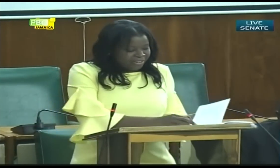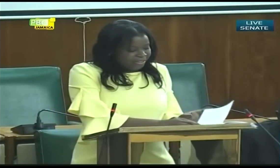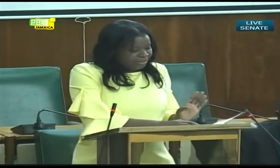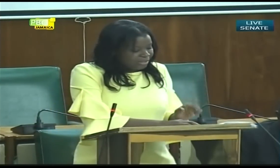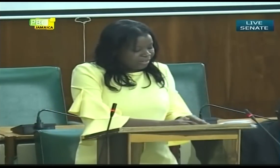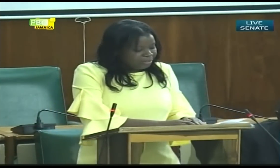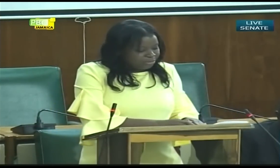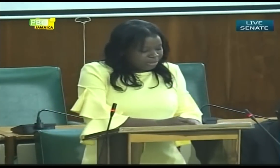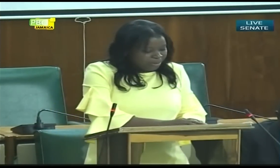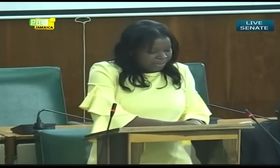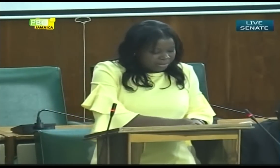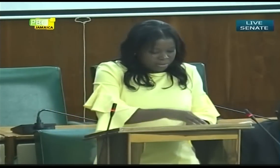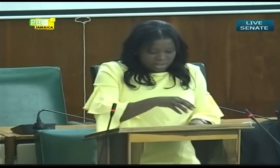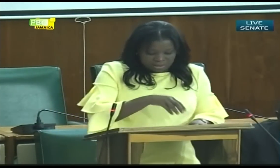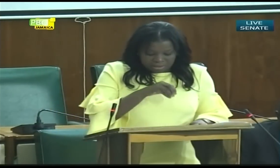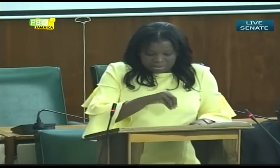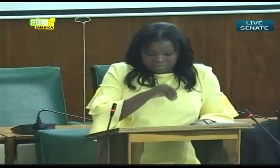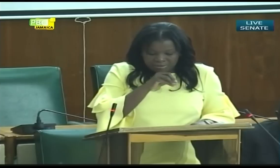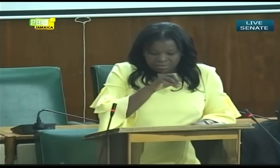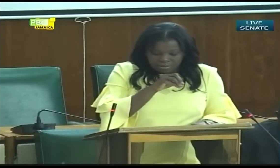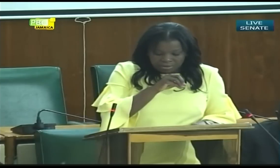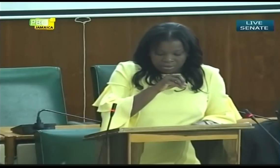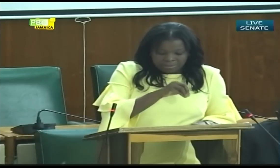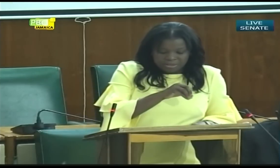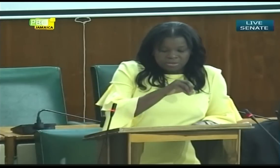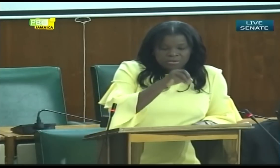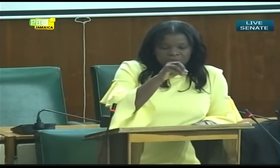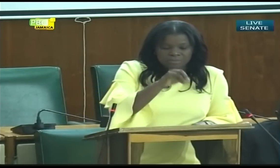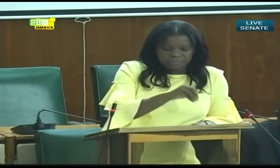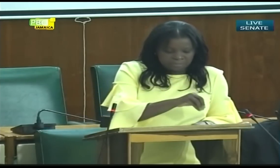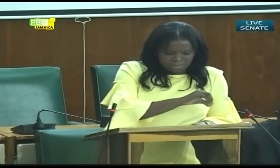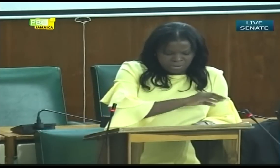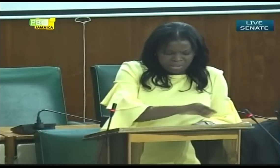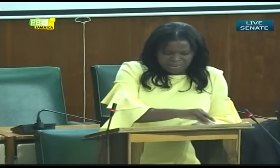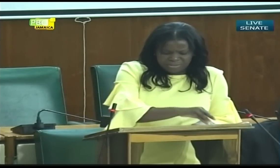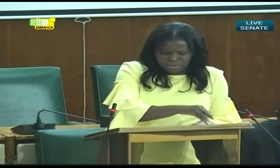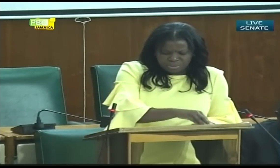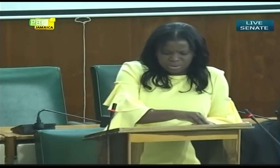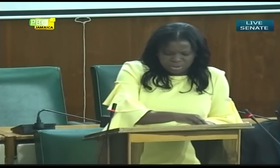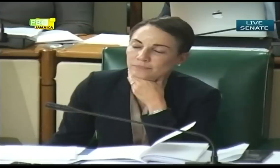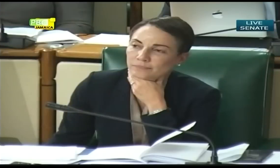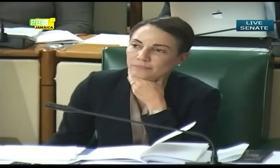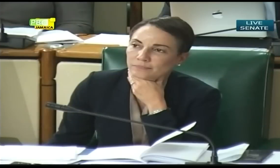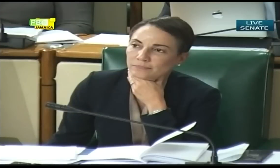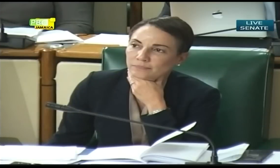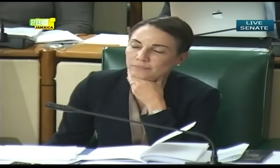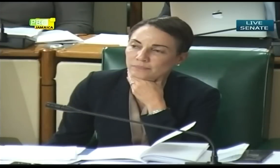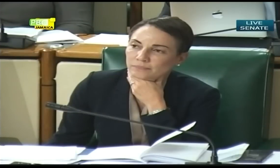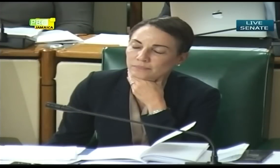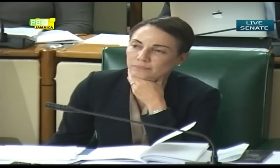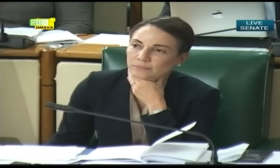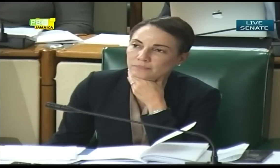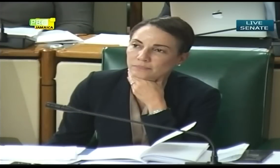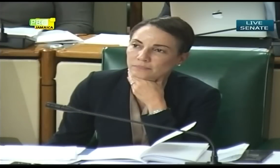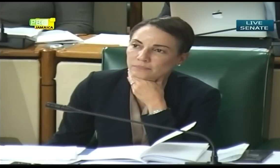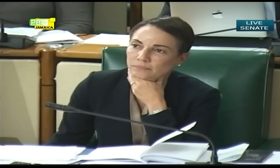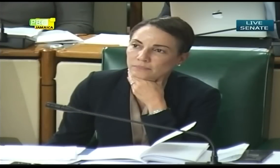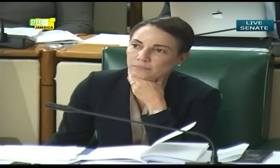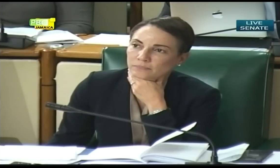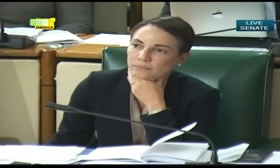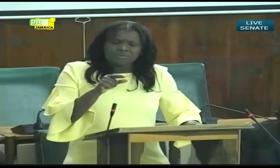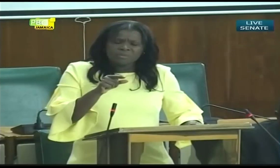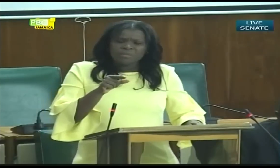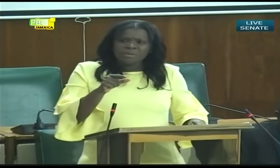further. I'm talking about real property, not necessarily limited to, not having to do with clause 50. But as it is